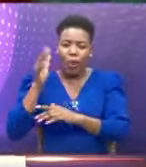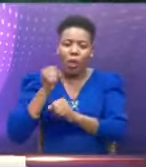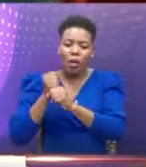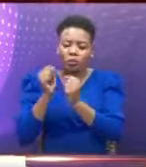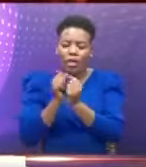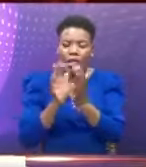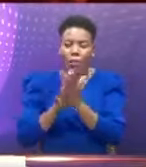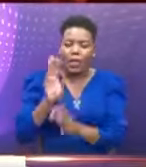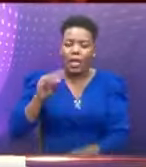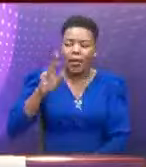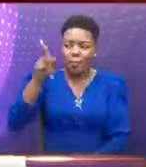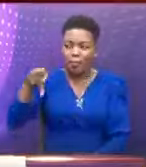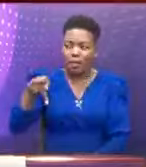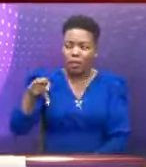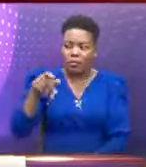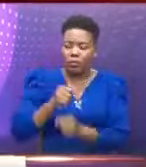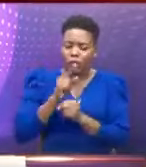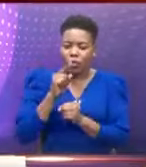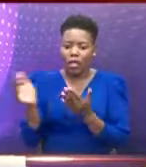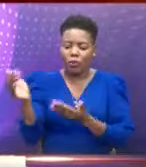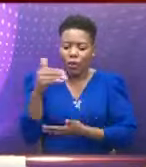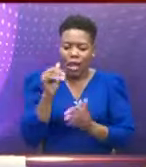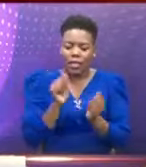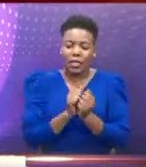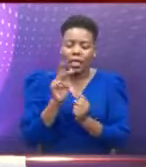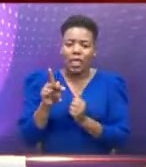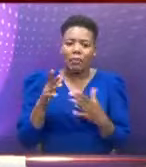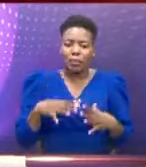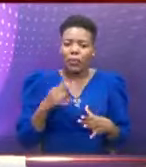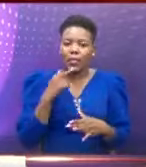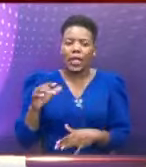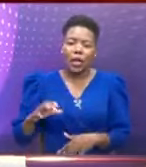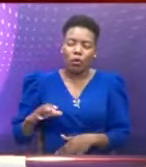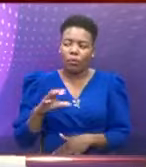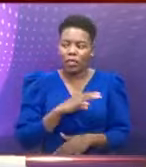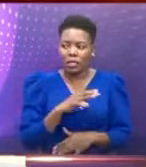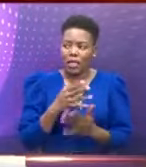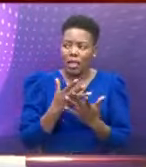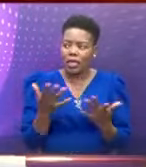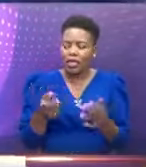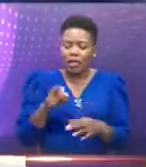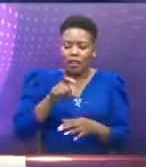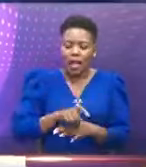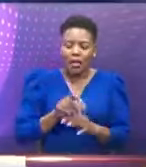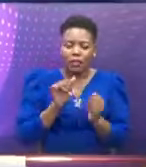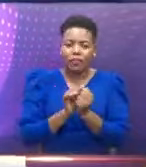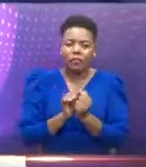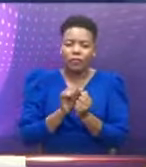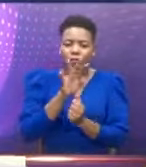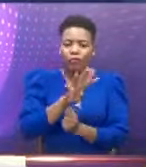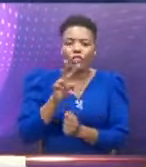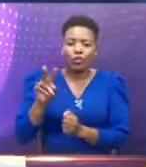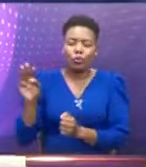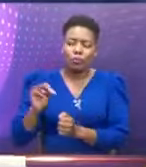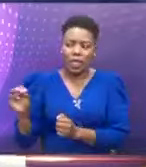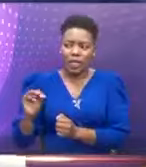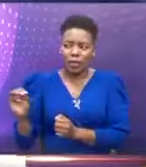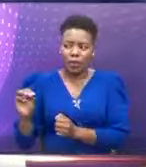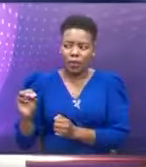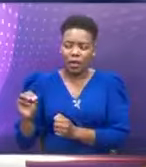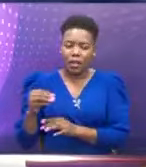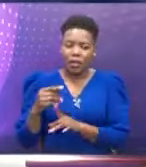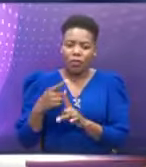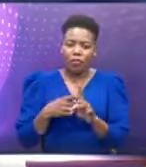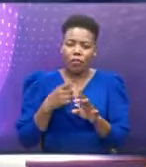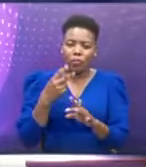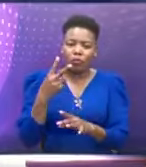bura, eneno ni kwan no yudore. Mutua kone kamitno ni nengo Mwandu ni osemed record ceilings million prangwen kod ario, yare gamale